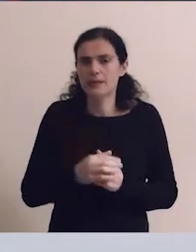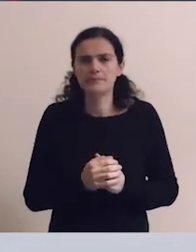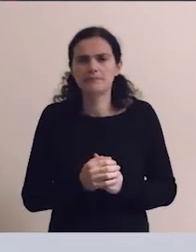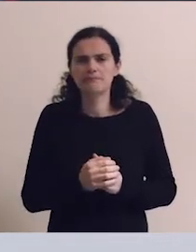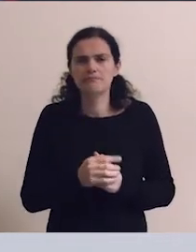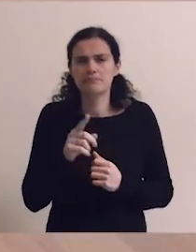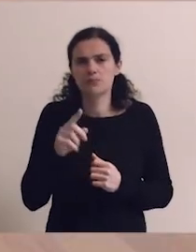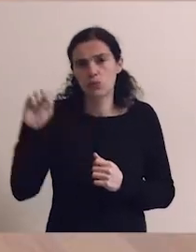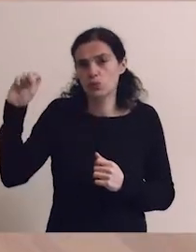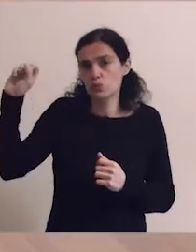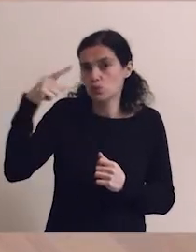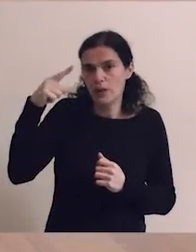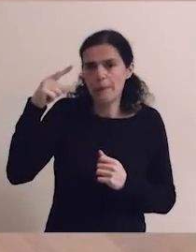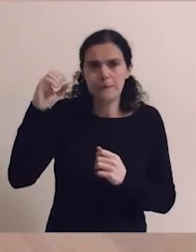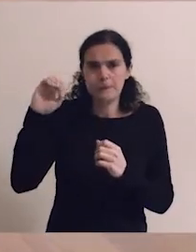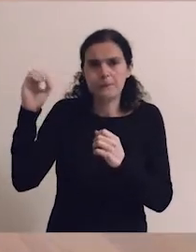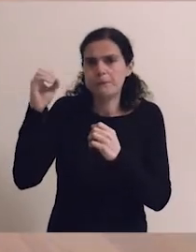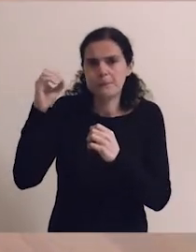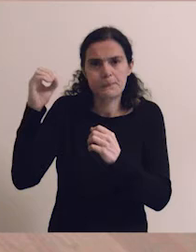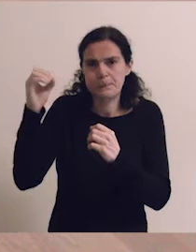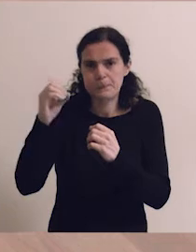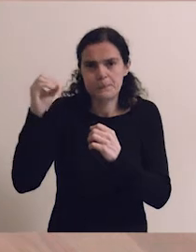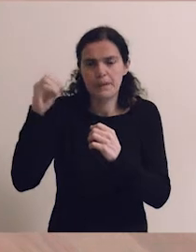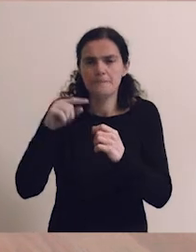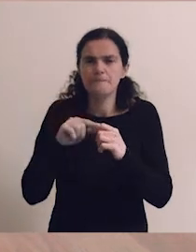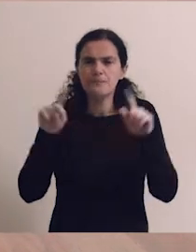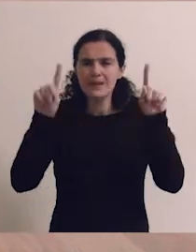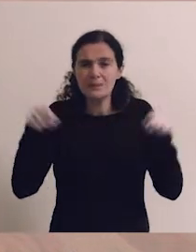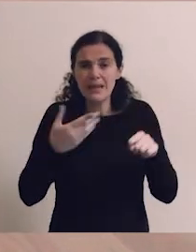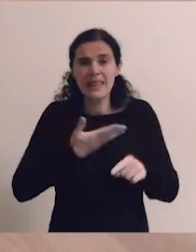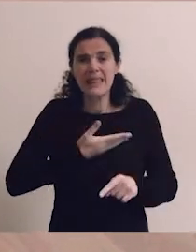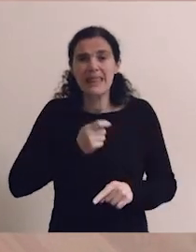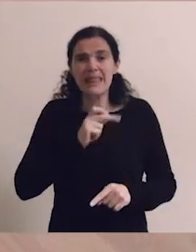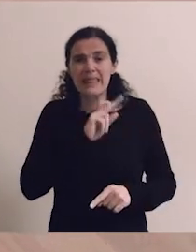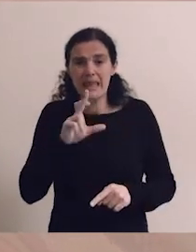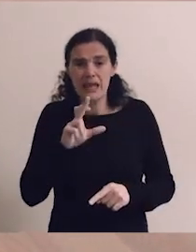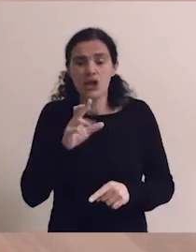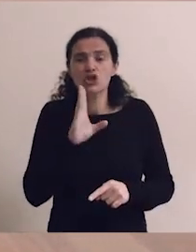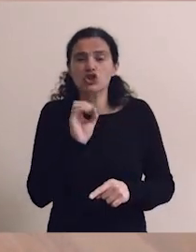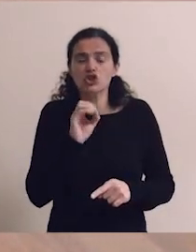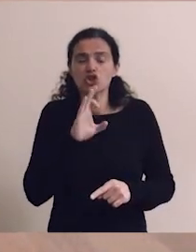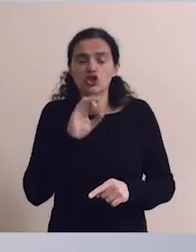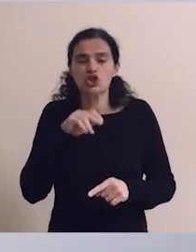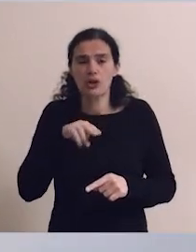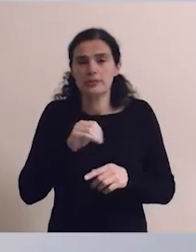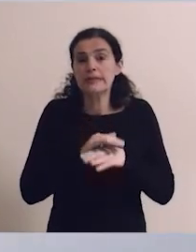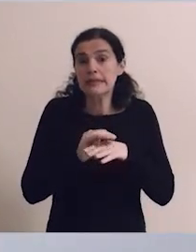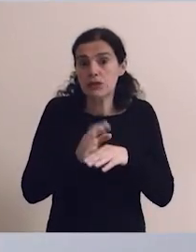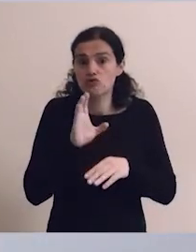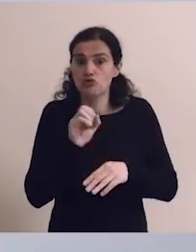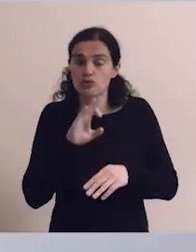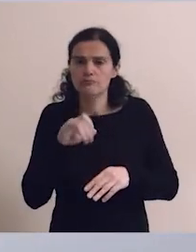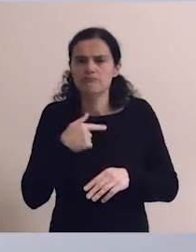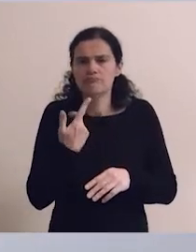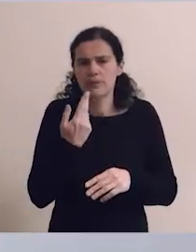you have here, The Sun Doesn't Move, parenthesis, Dear Jones, has a long